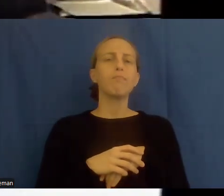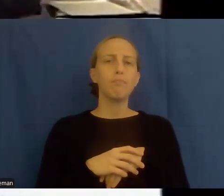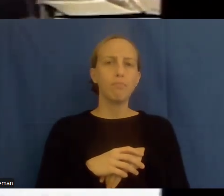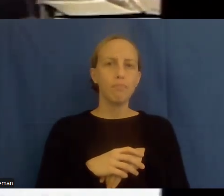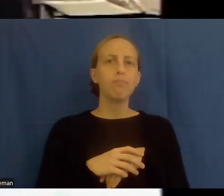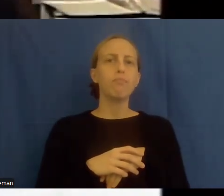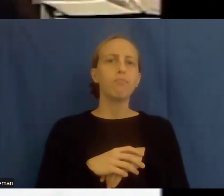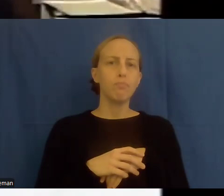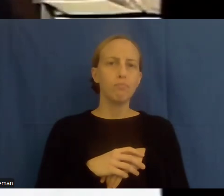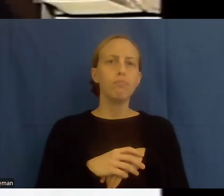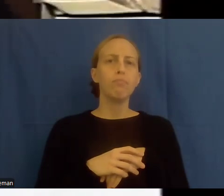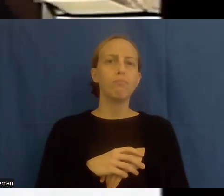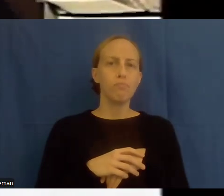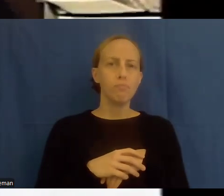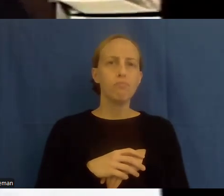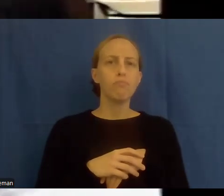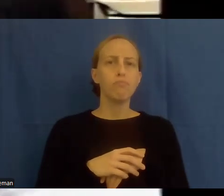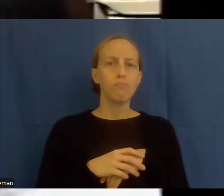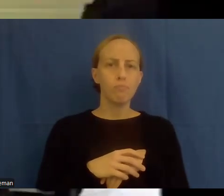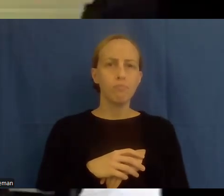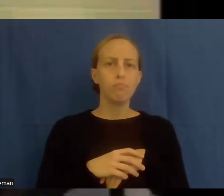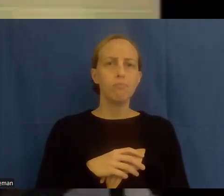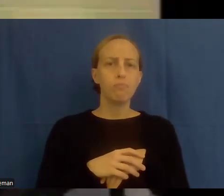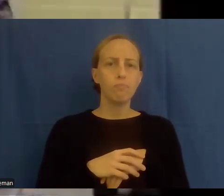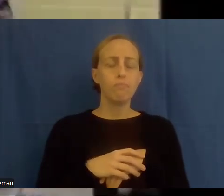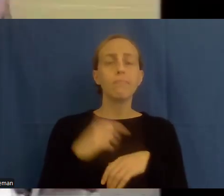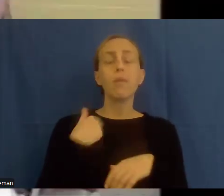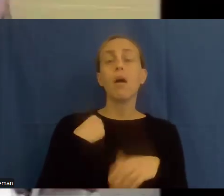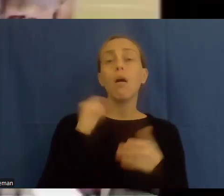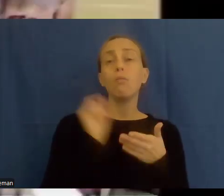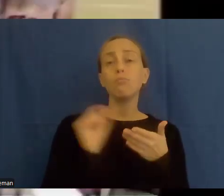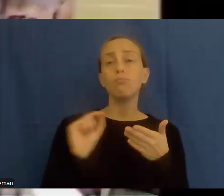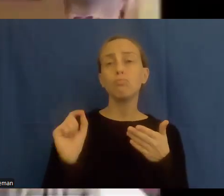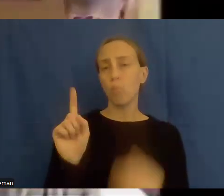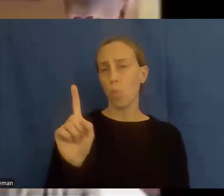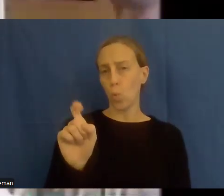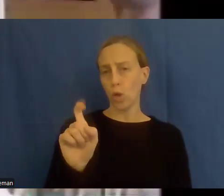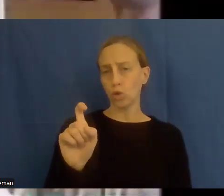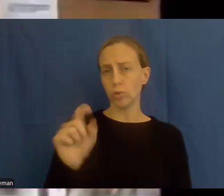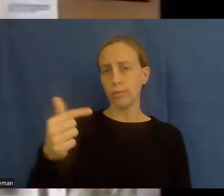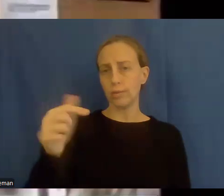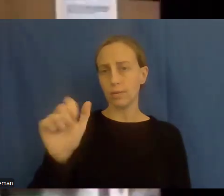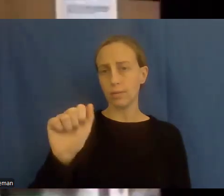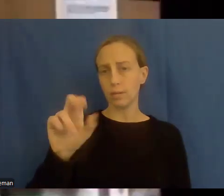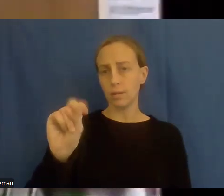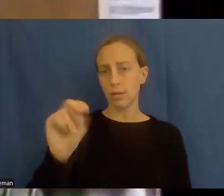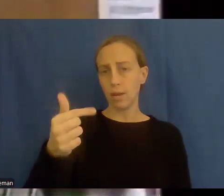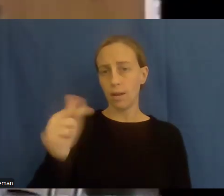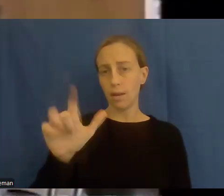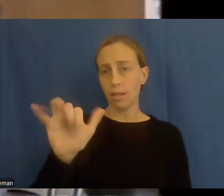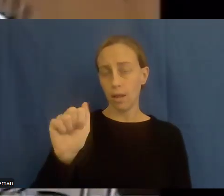In a way, it's kind of misleading. I've written down that ganglia form a brain.